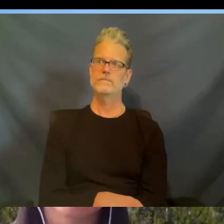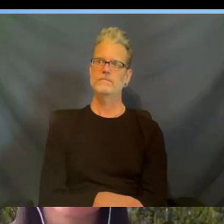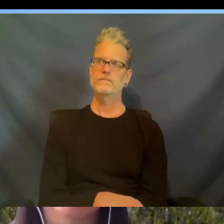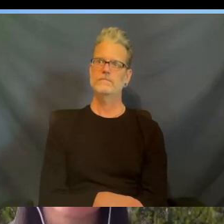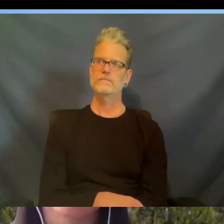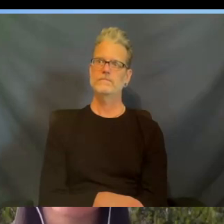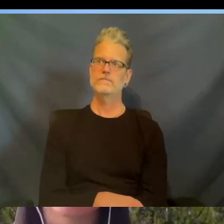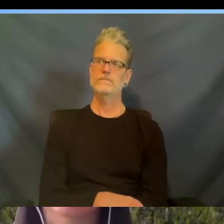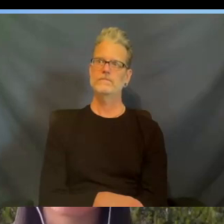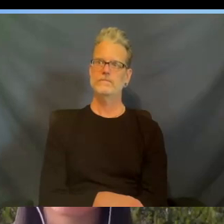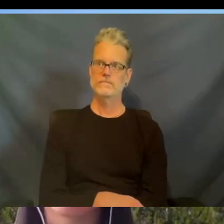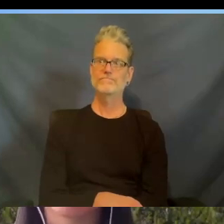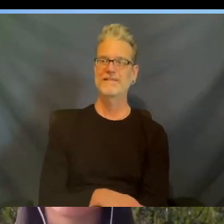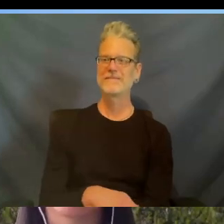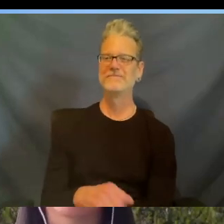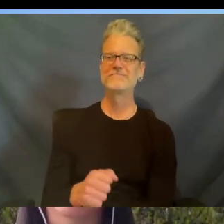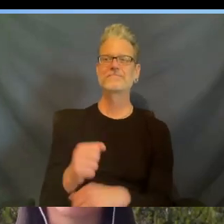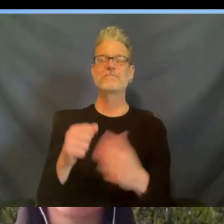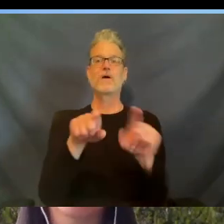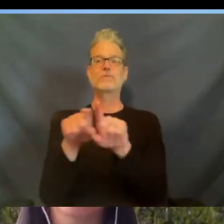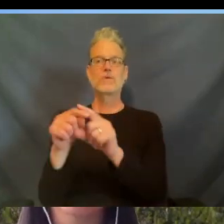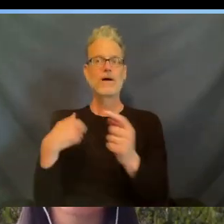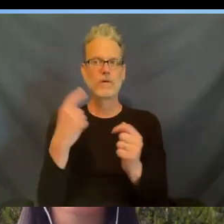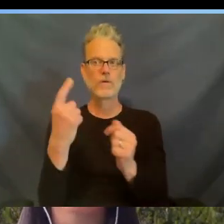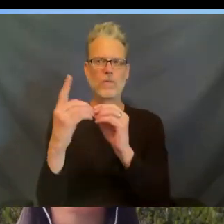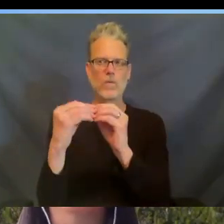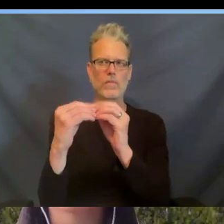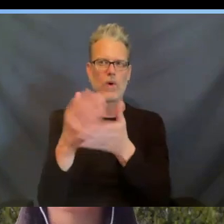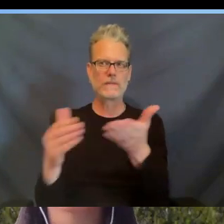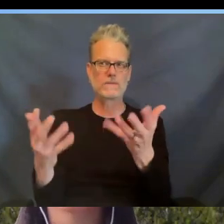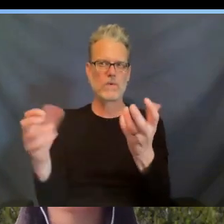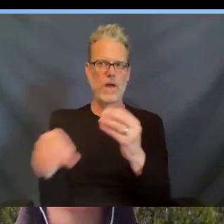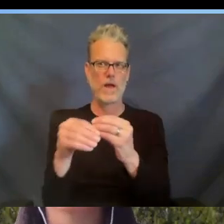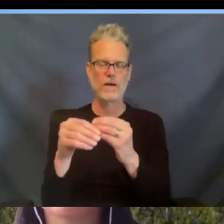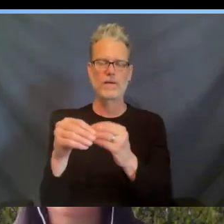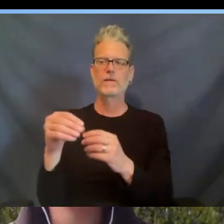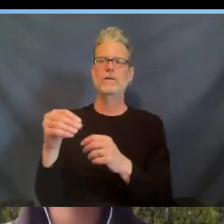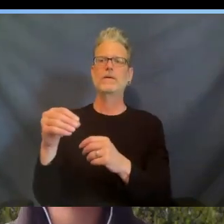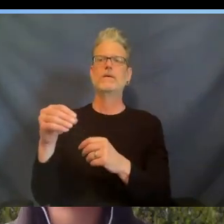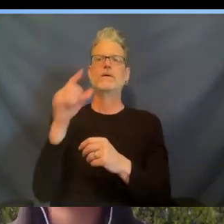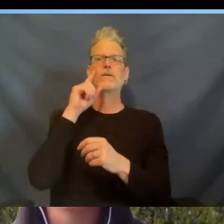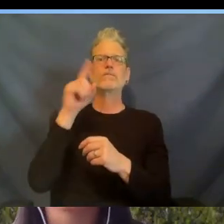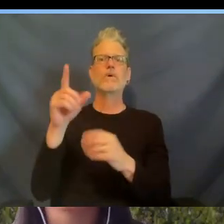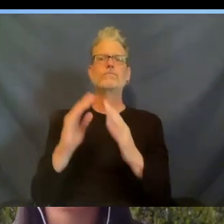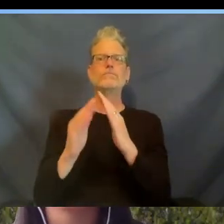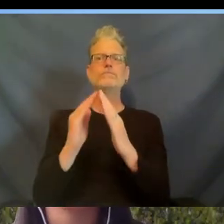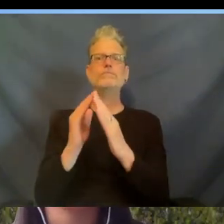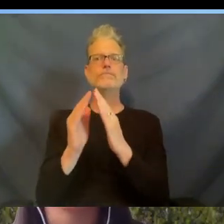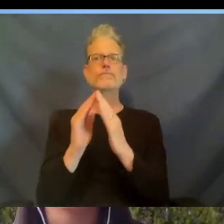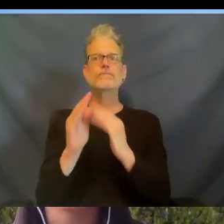Actually, I have one other piece too I'd like to add to this section, and that's really for those communities, understanding